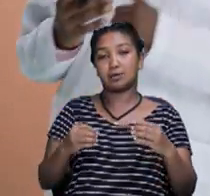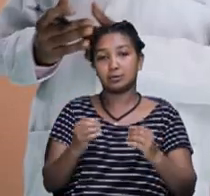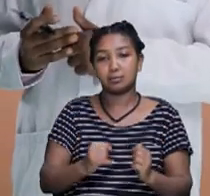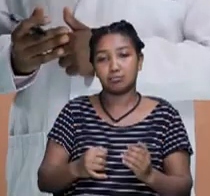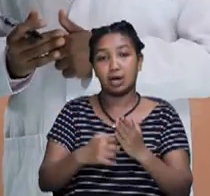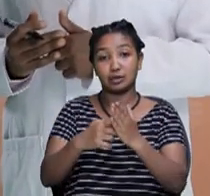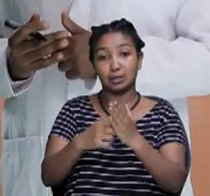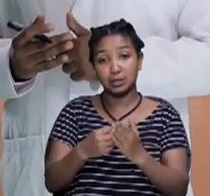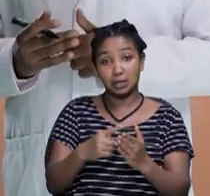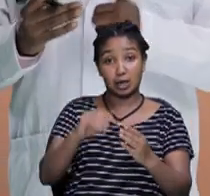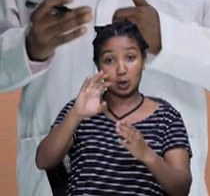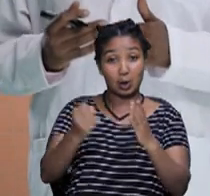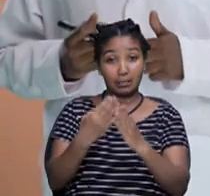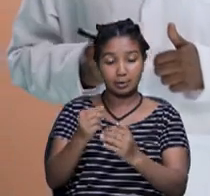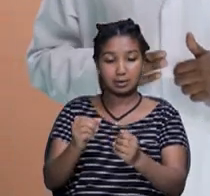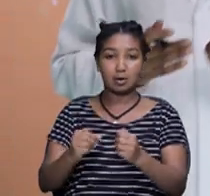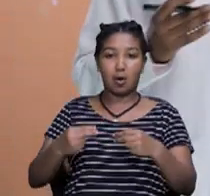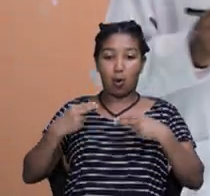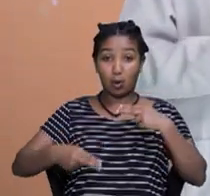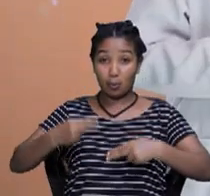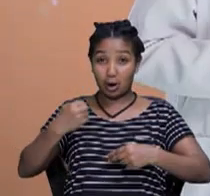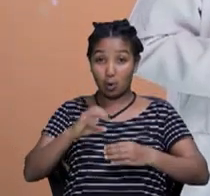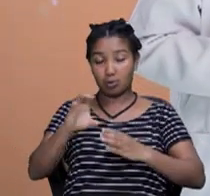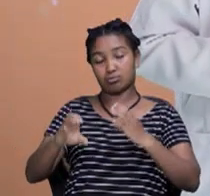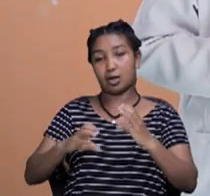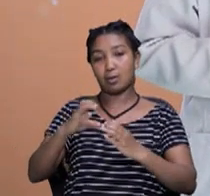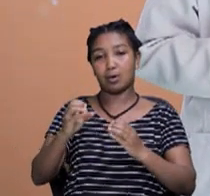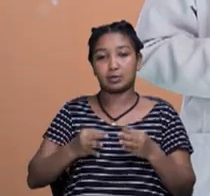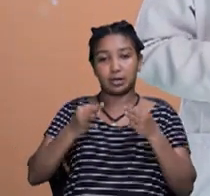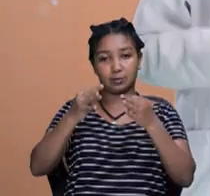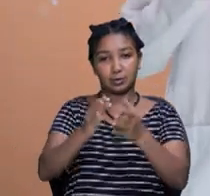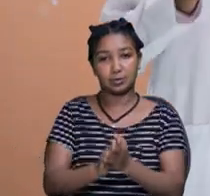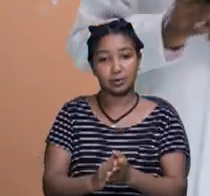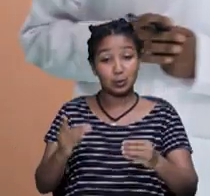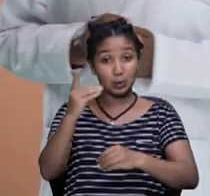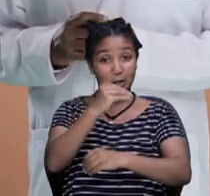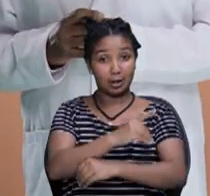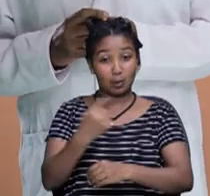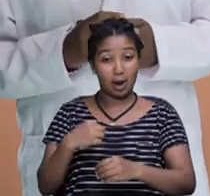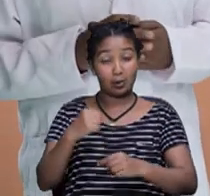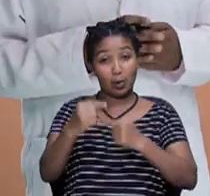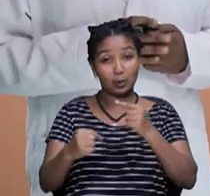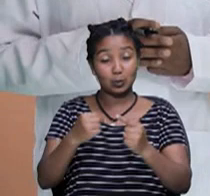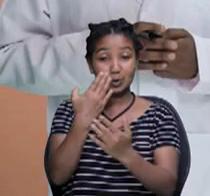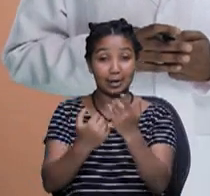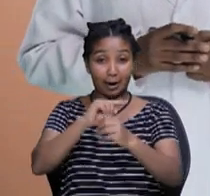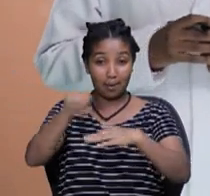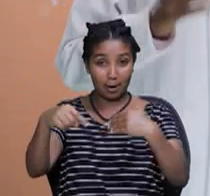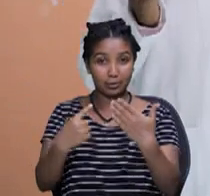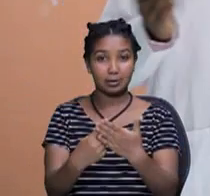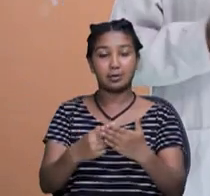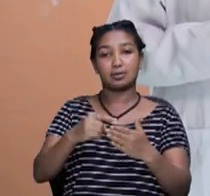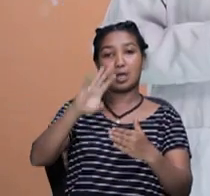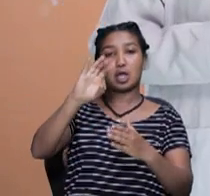the endocrine system is hormonal or chemical transmission. Today, we are going to deal about